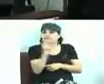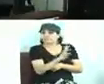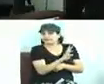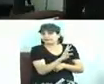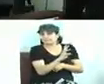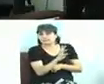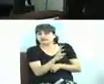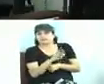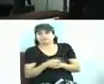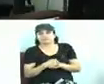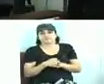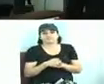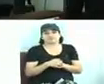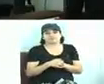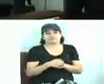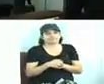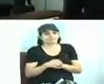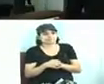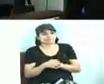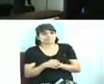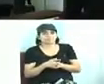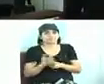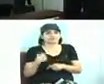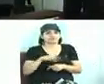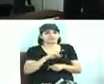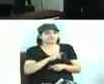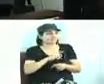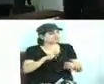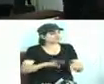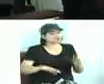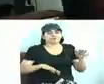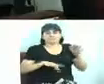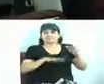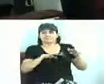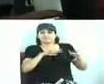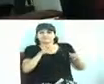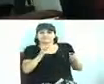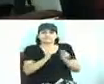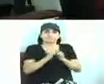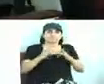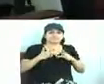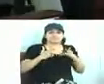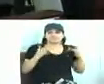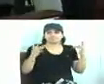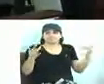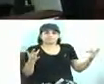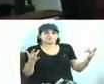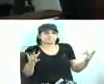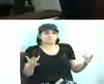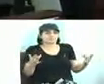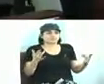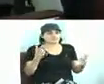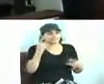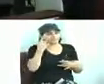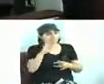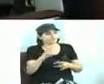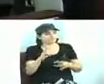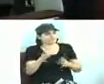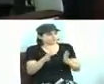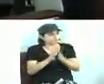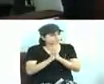west. And we're so filled with joy, we're truly, truly